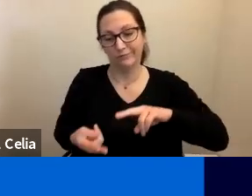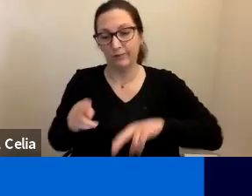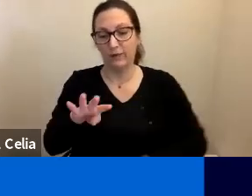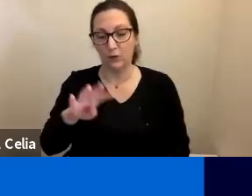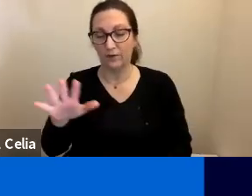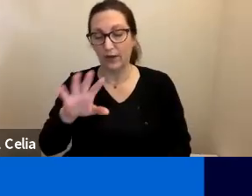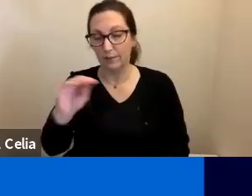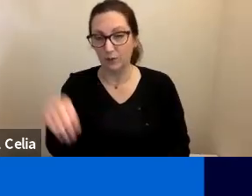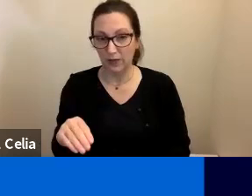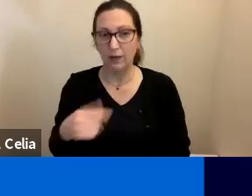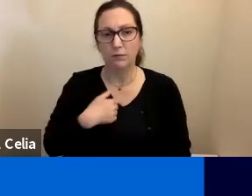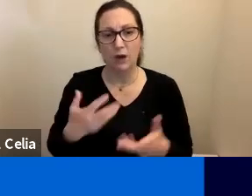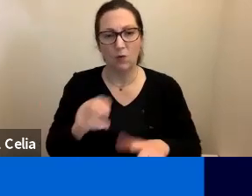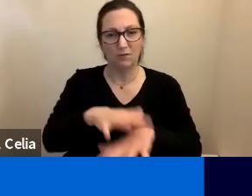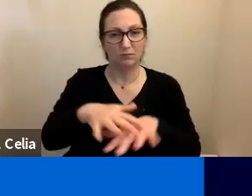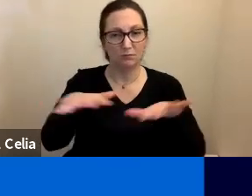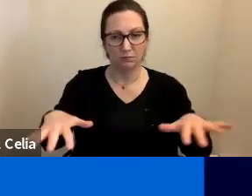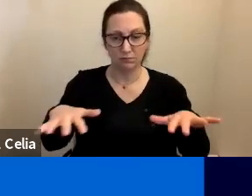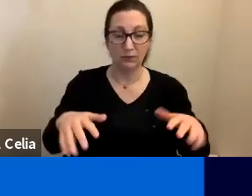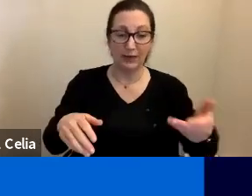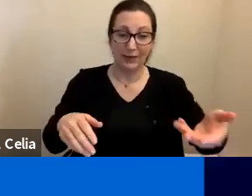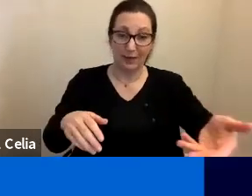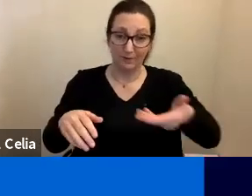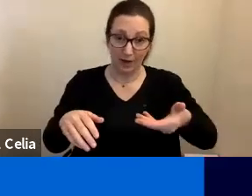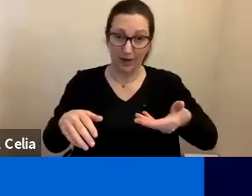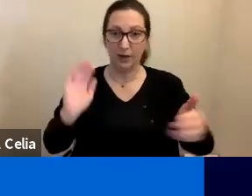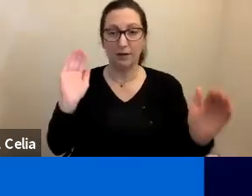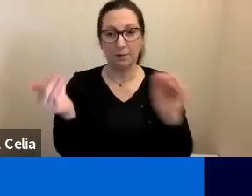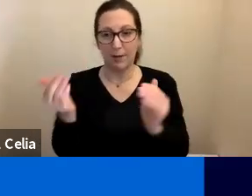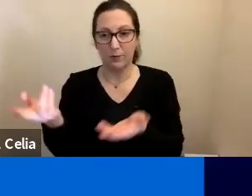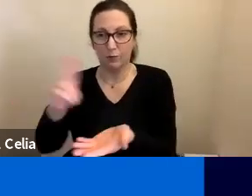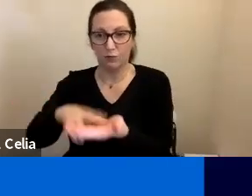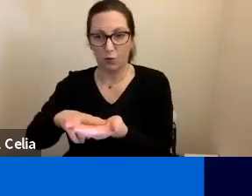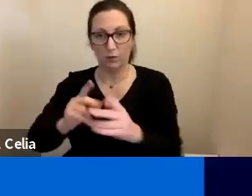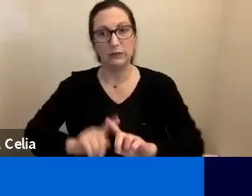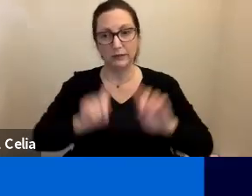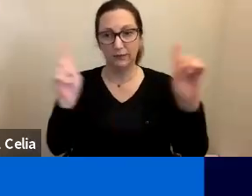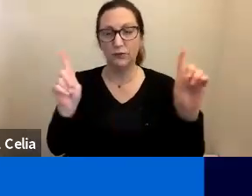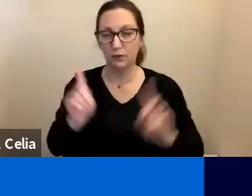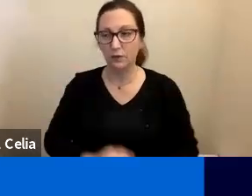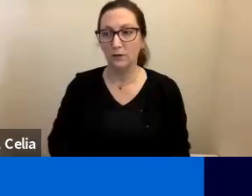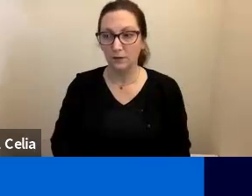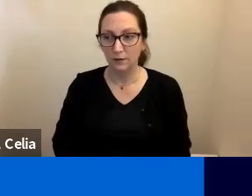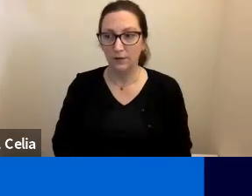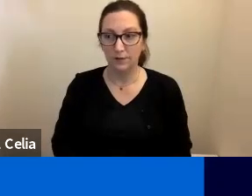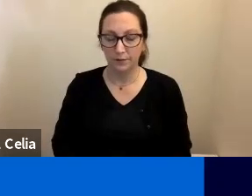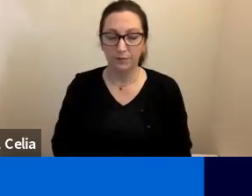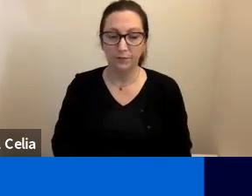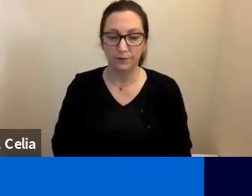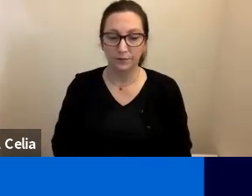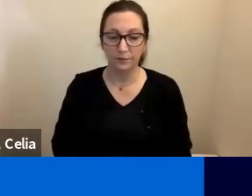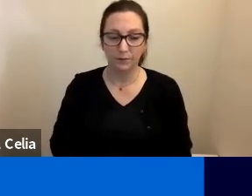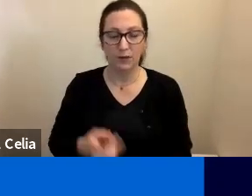distinguish between this being the invitees, but our process of over